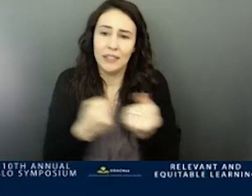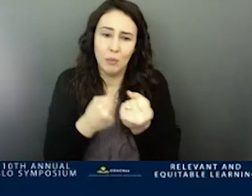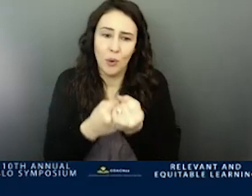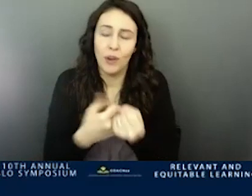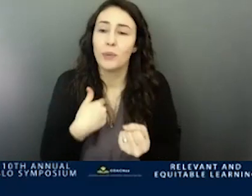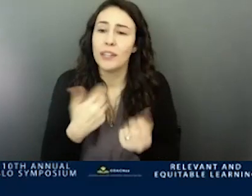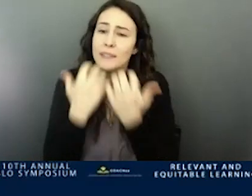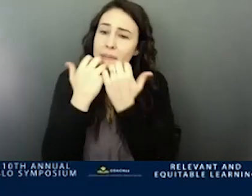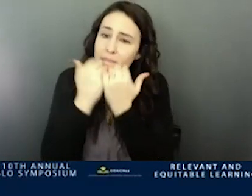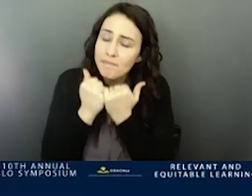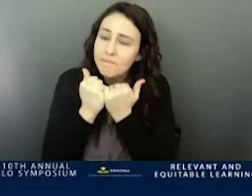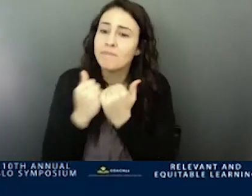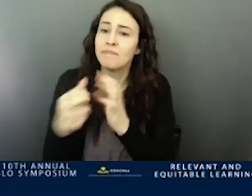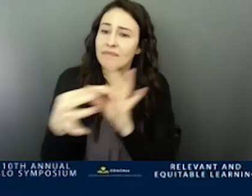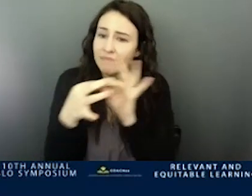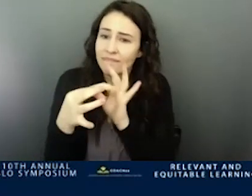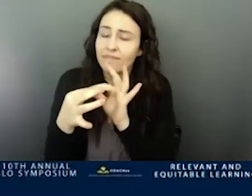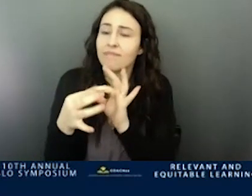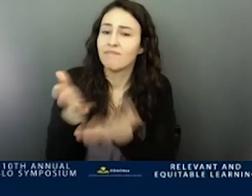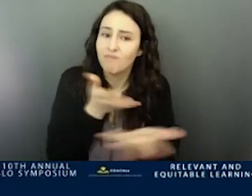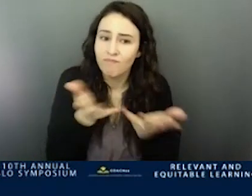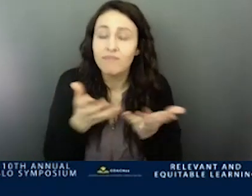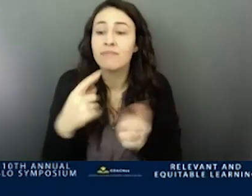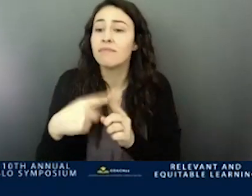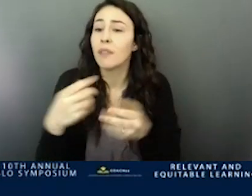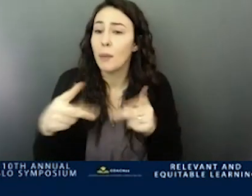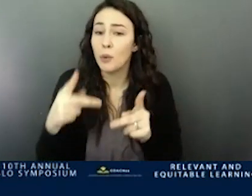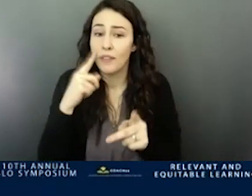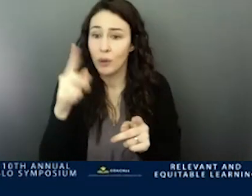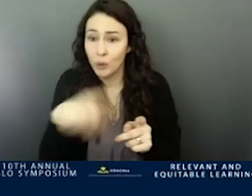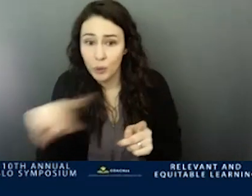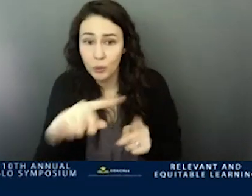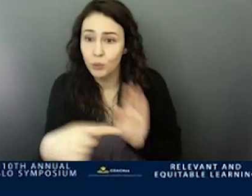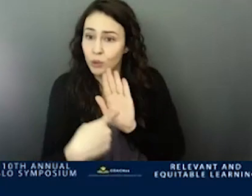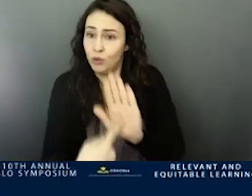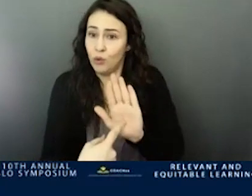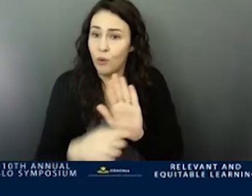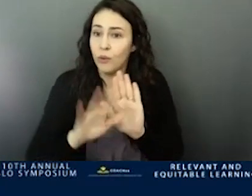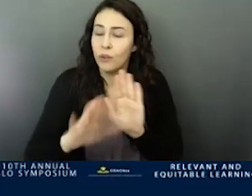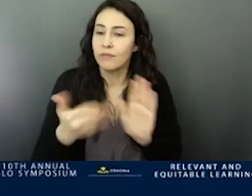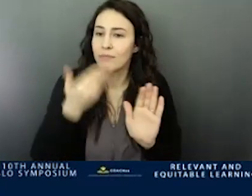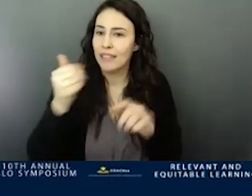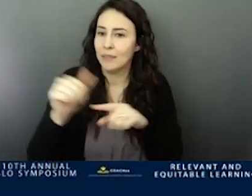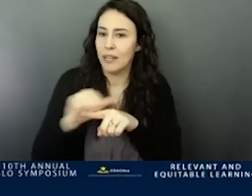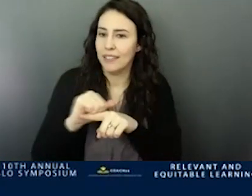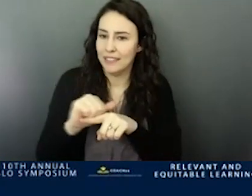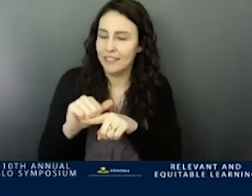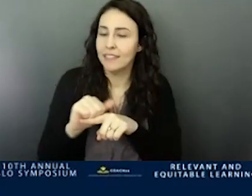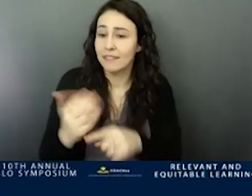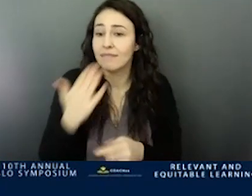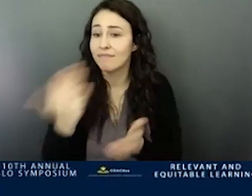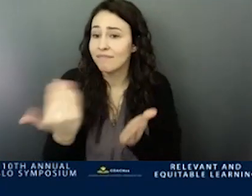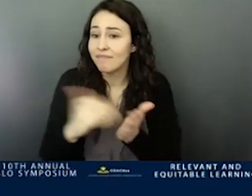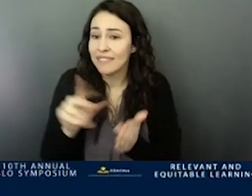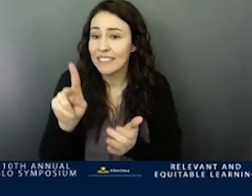of this type of activity and the opportunity for all of you to showcase your best practices. Thank you again to our keynote speakers